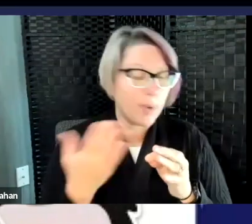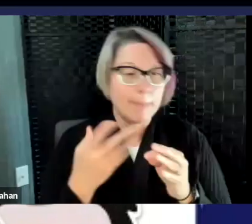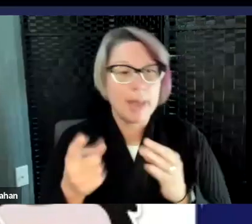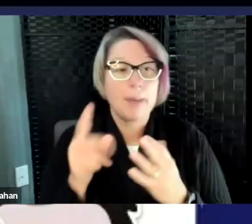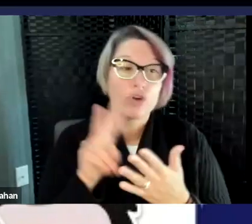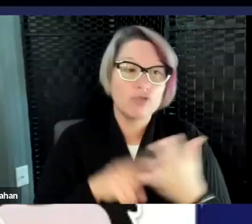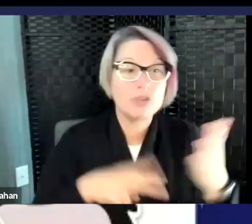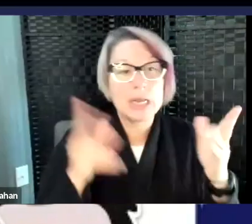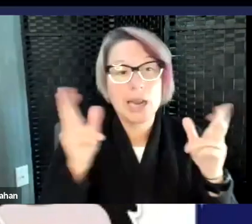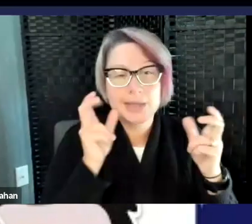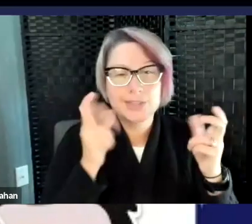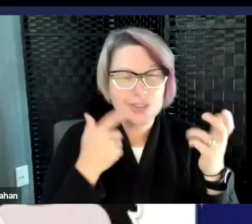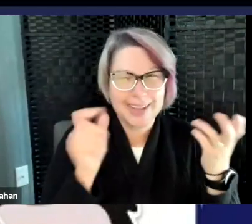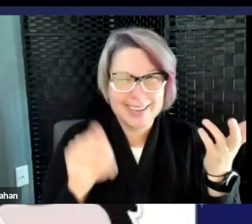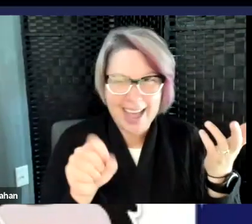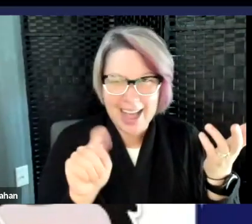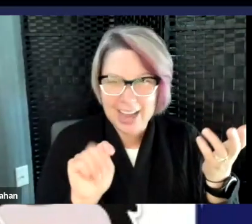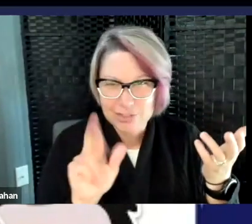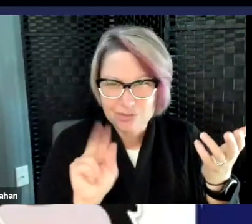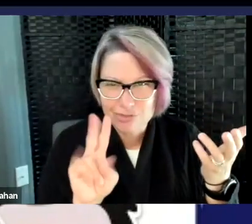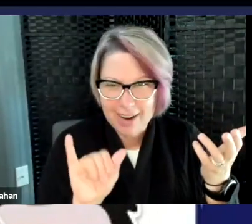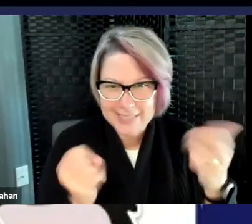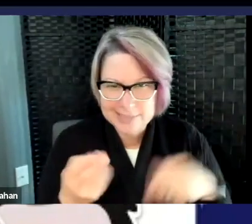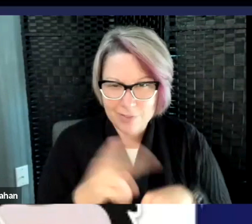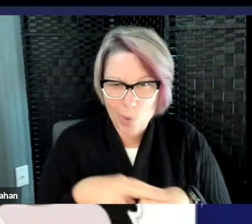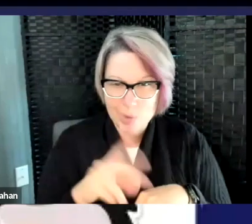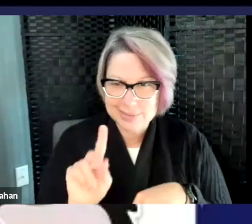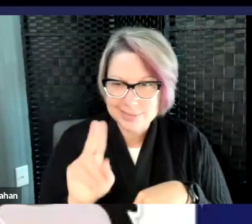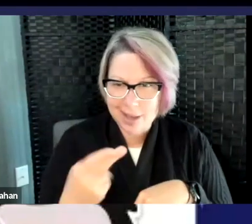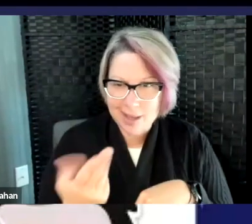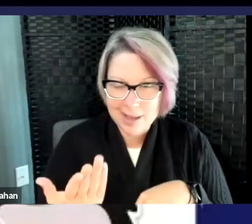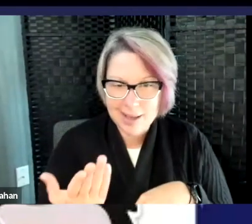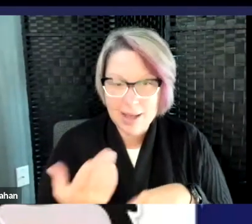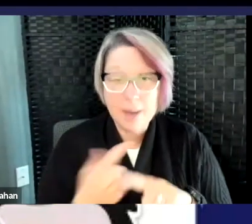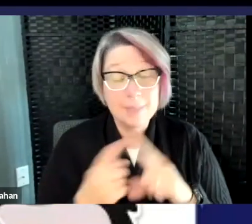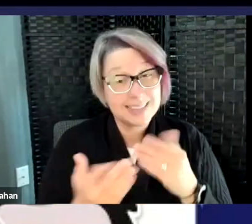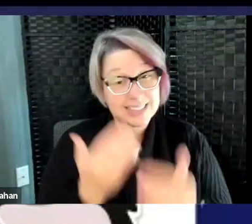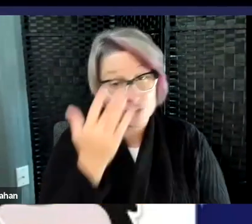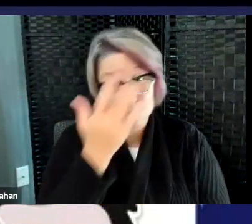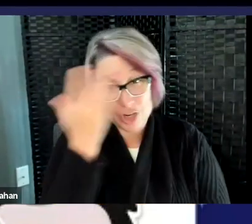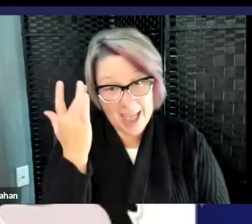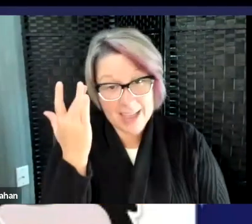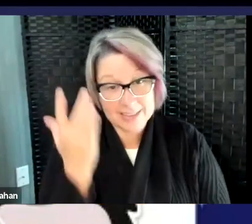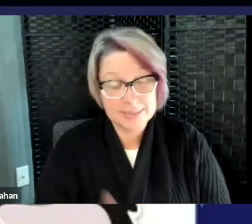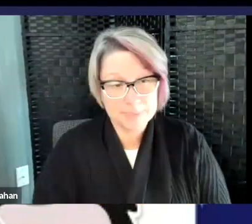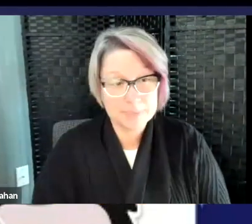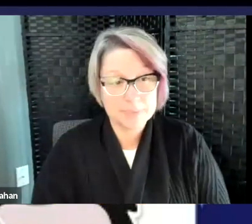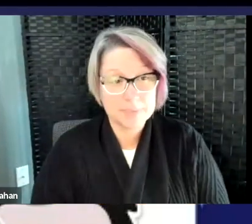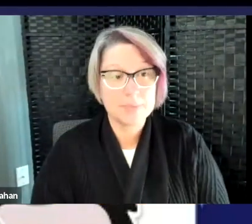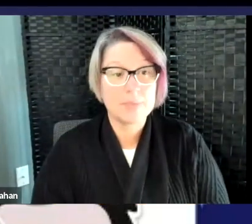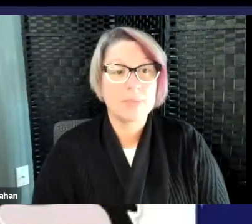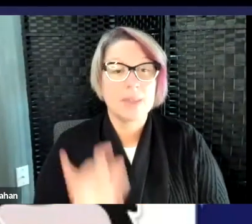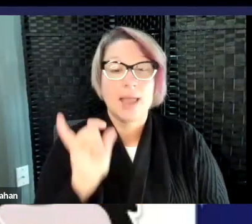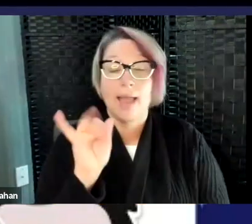to me and you're like, well, yeah, Travis. Yeah, of course, duh. But it's easy to forget. I think if you're sitting next